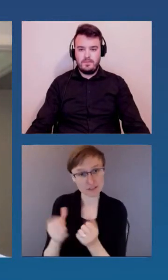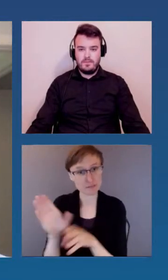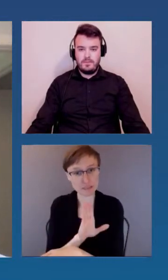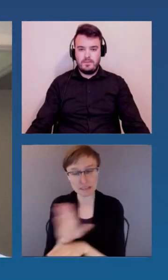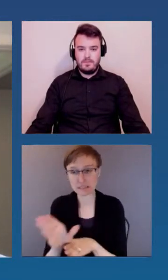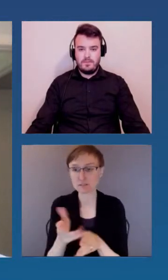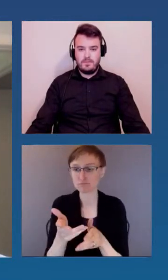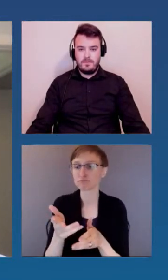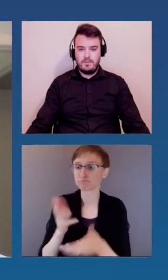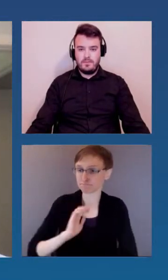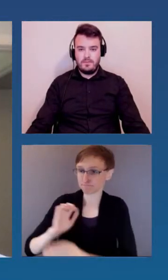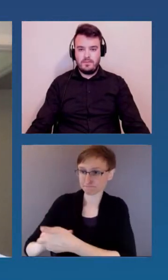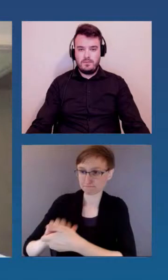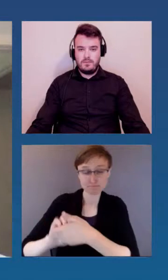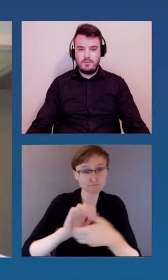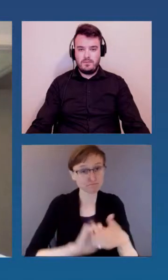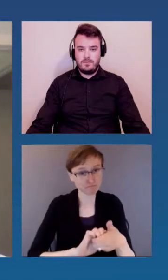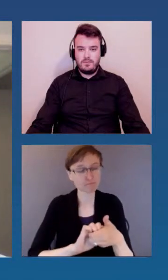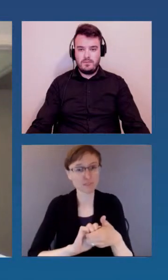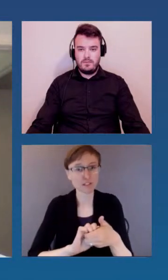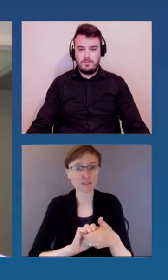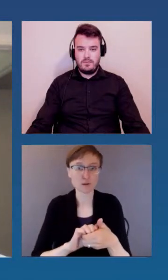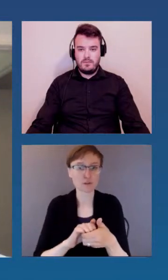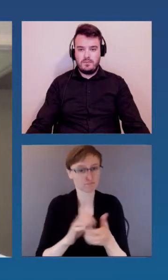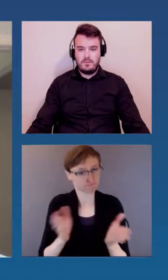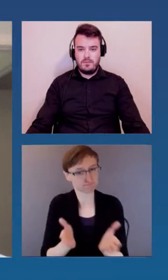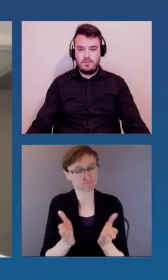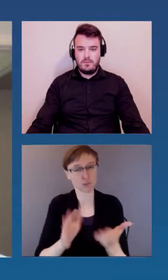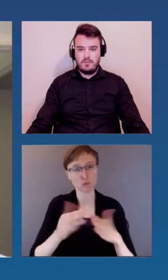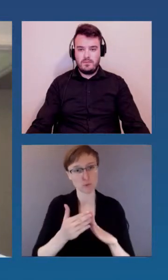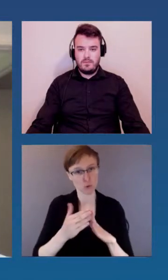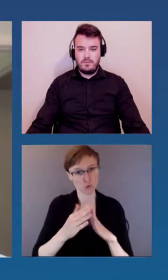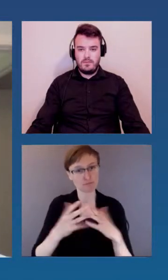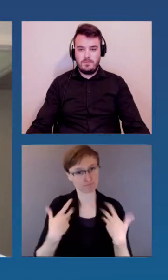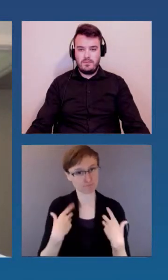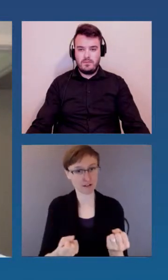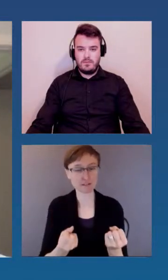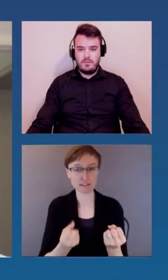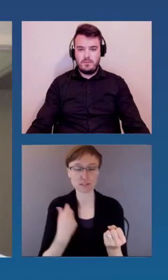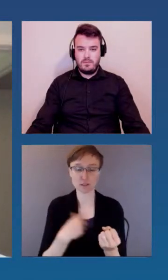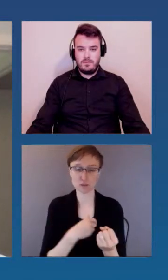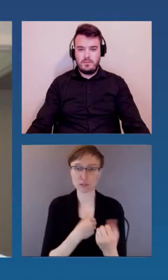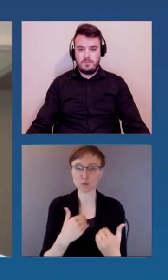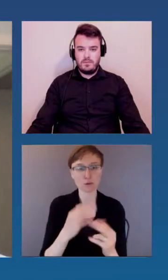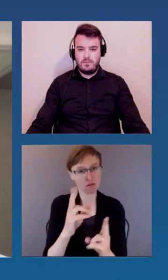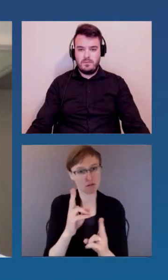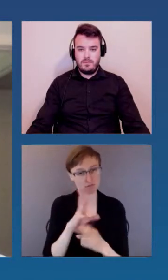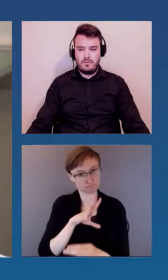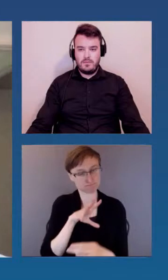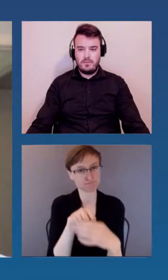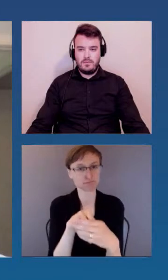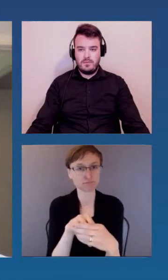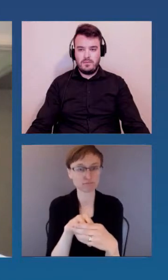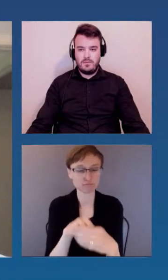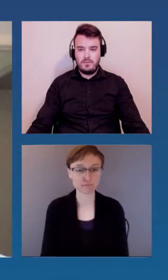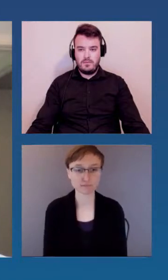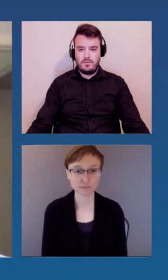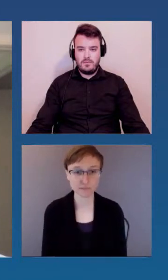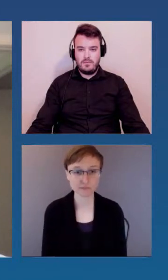General Manager DeMonte, thank you both for your remarkable service to our community. I'd like to thank and recognize